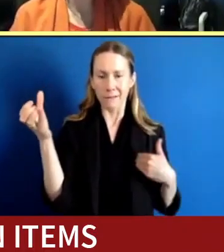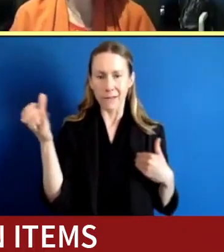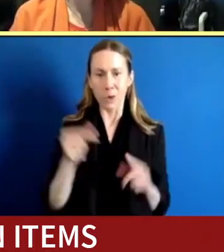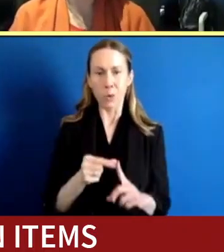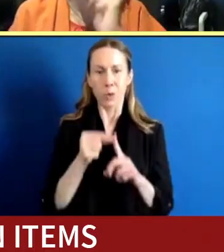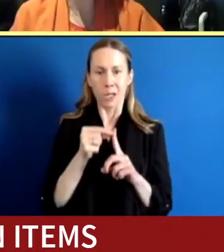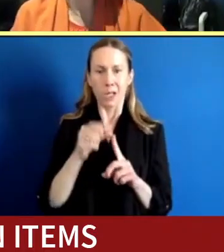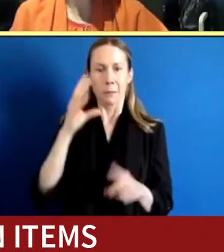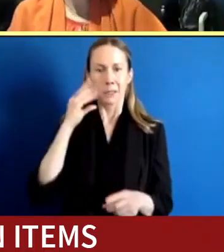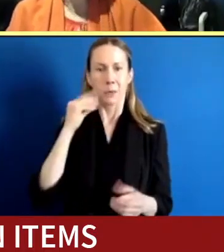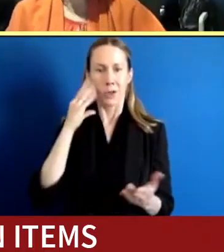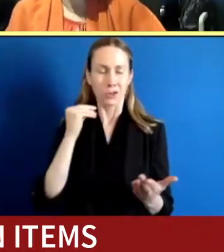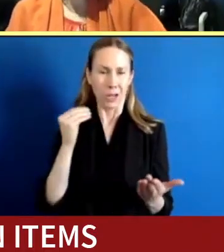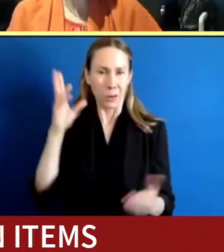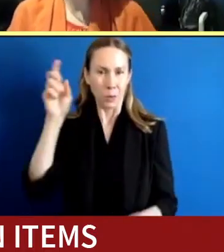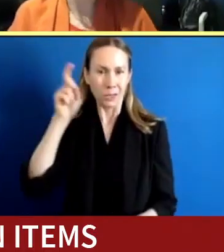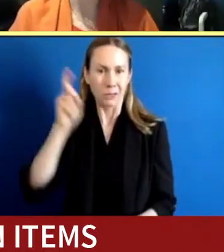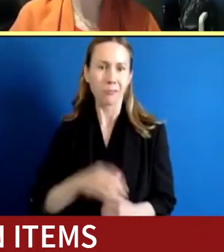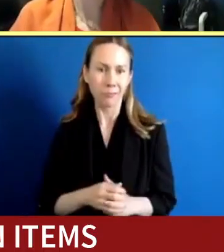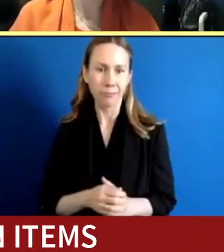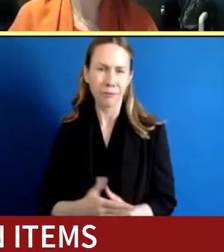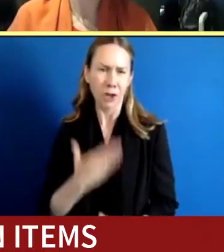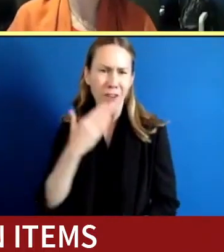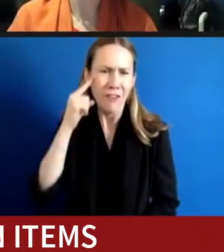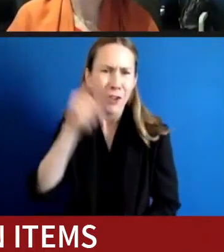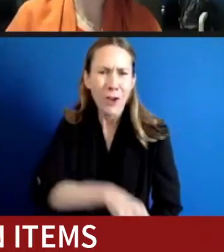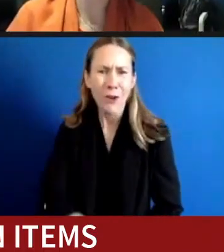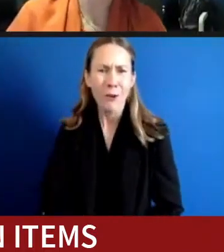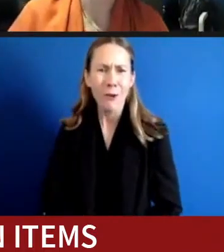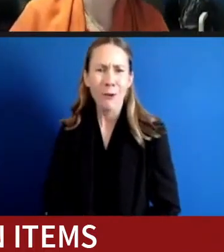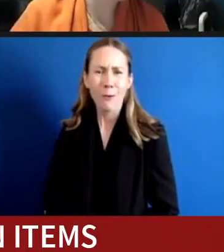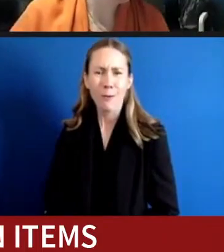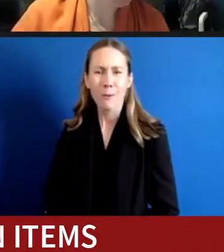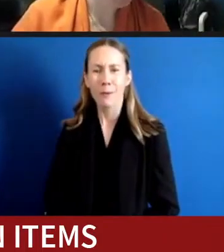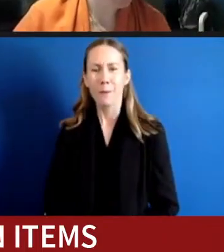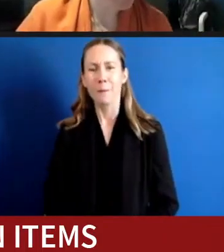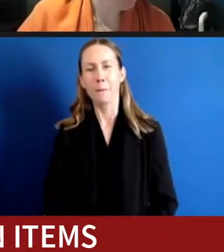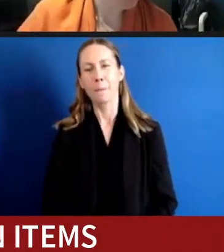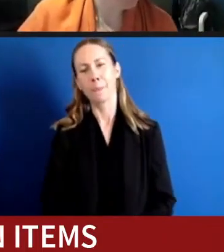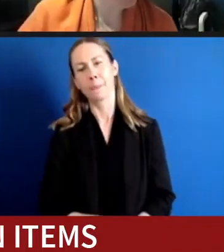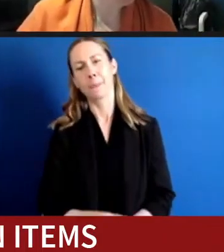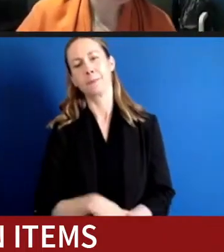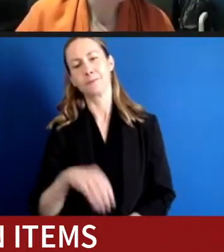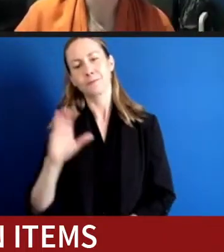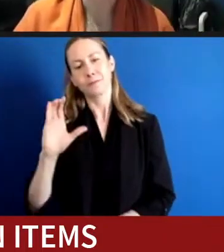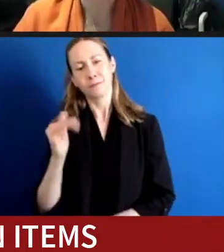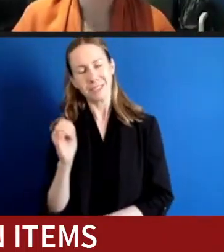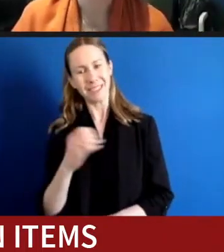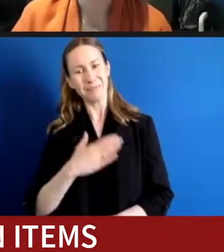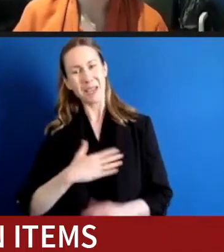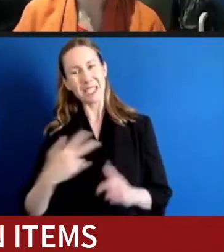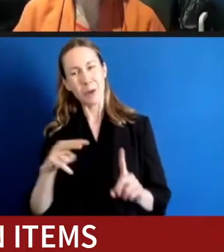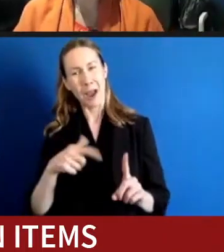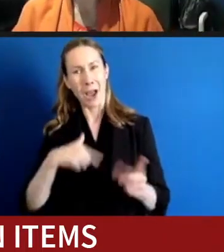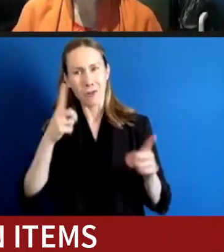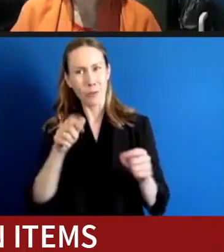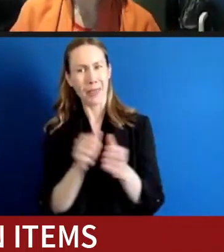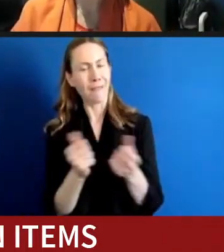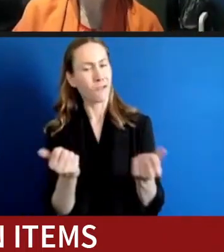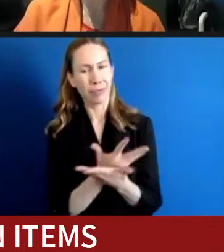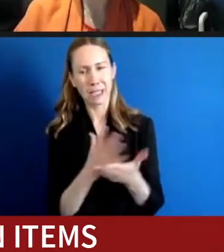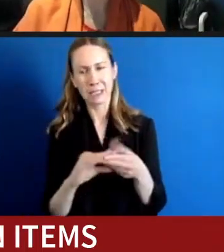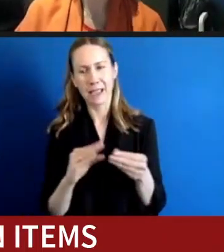doing. Good for you. I think from my standpoint, I agree with everything that's been said. It's also about